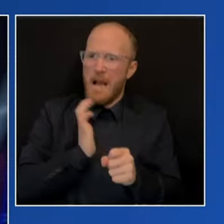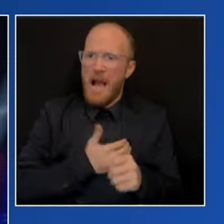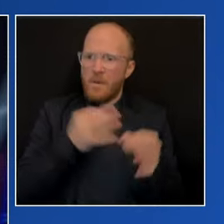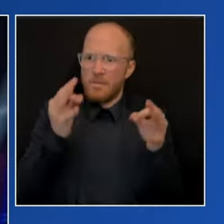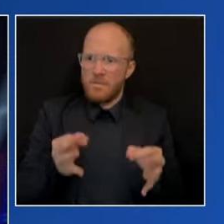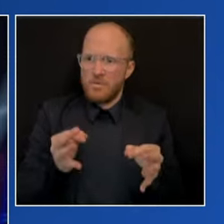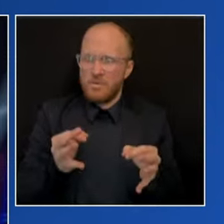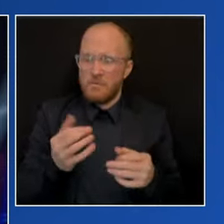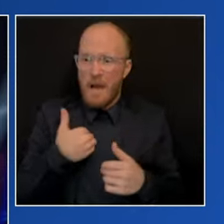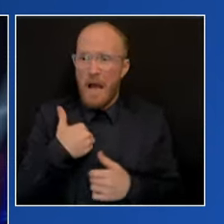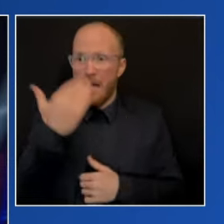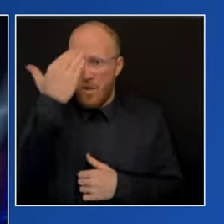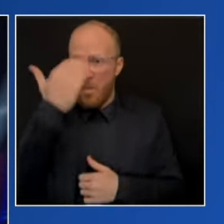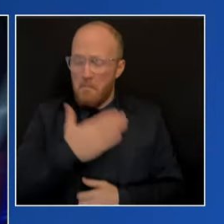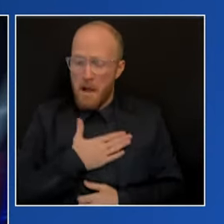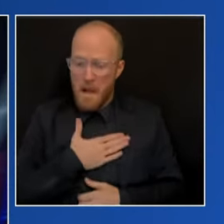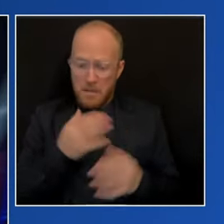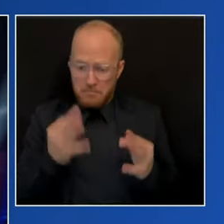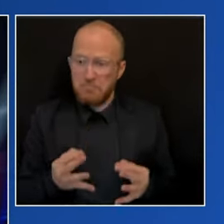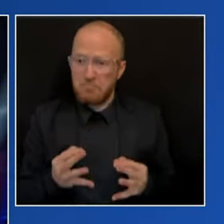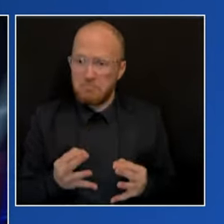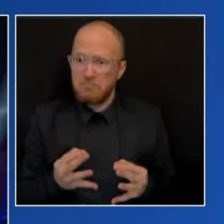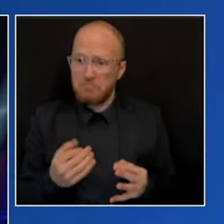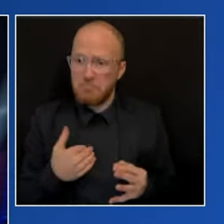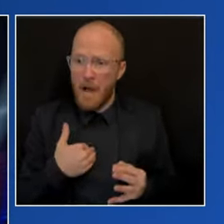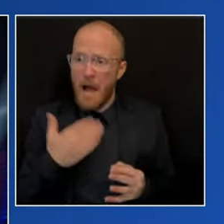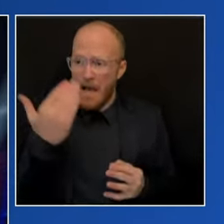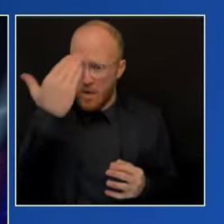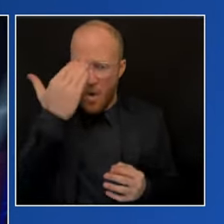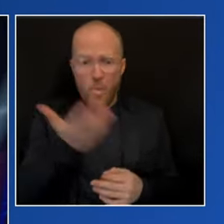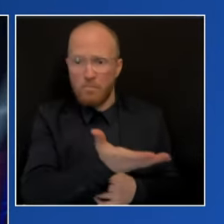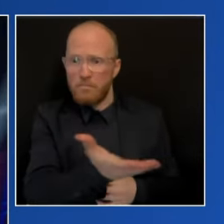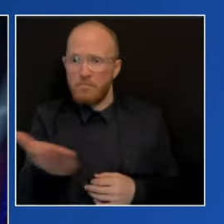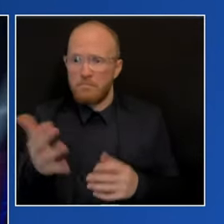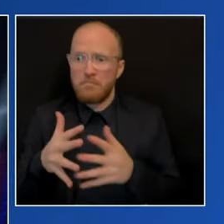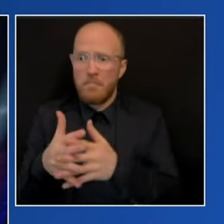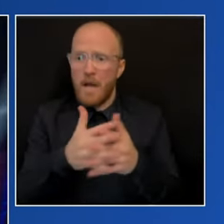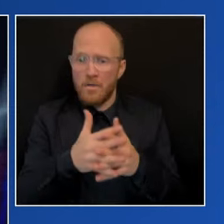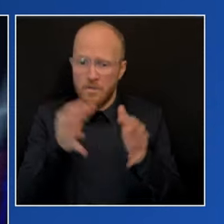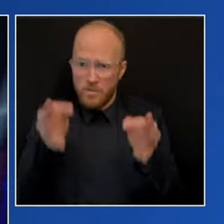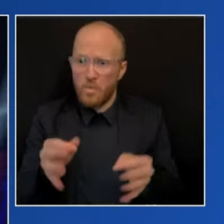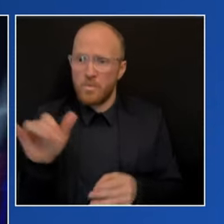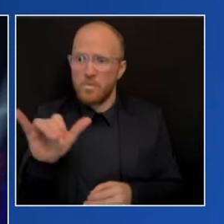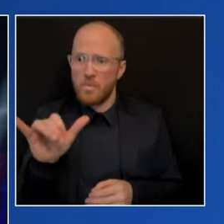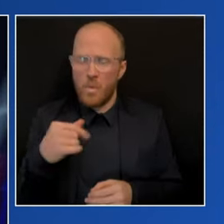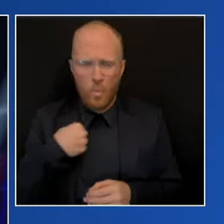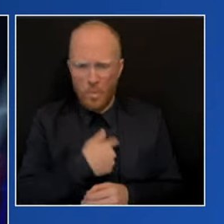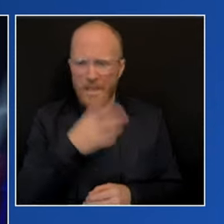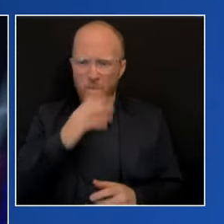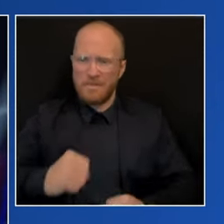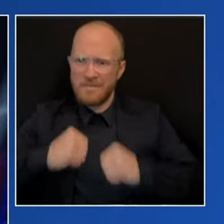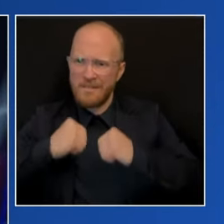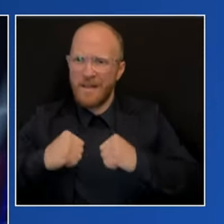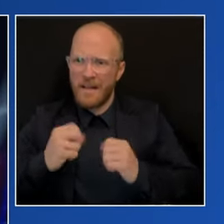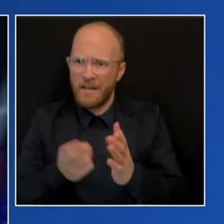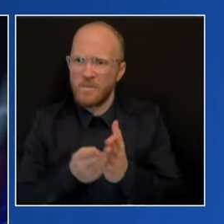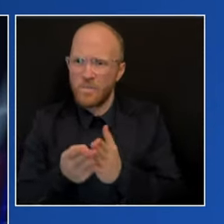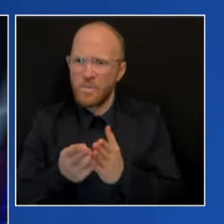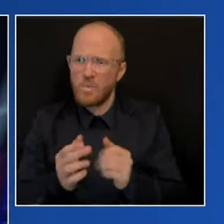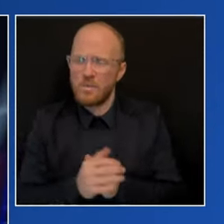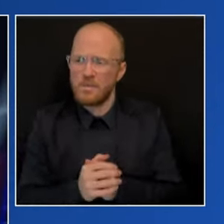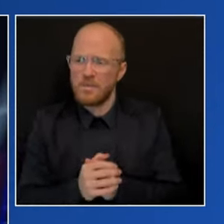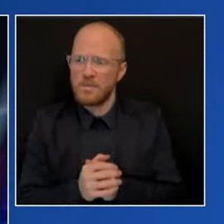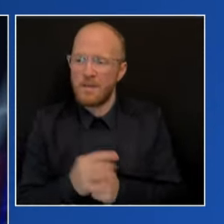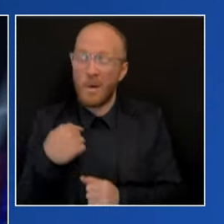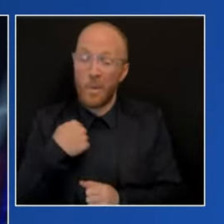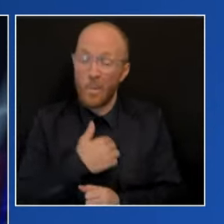mine, and I believe I know America's. We'll defend the truth, not give in to the big